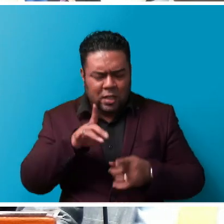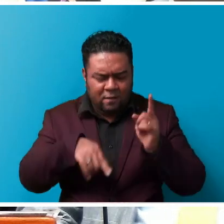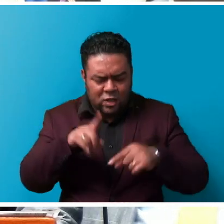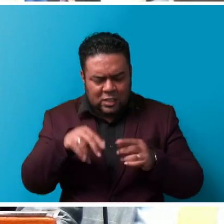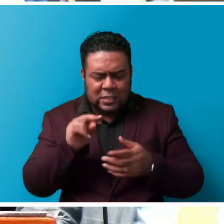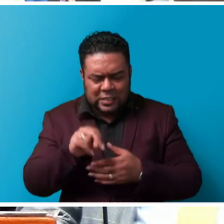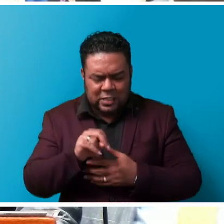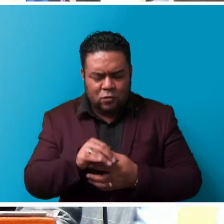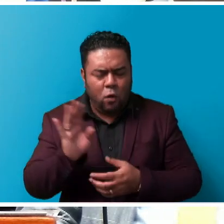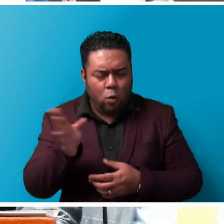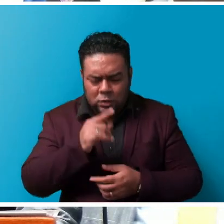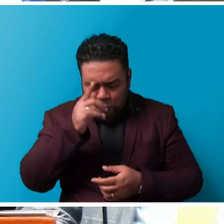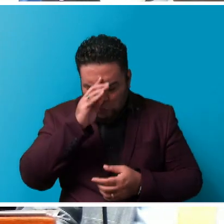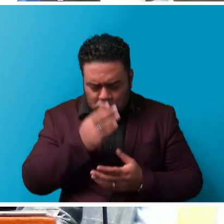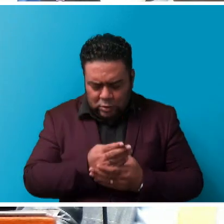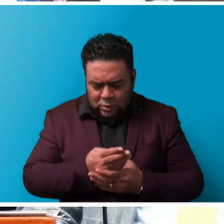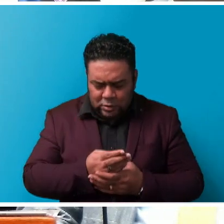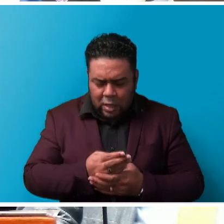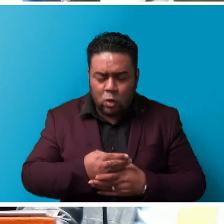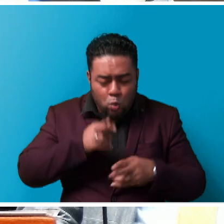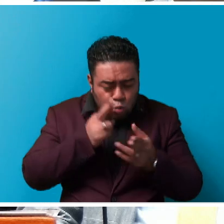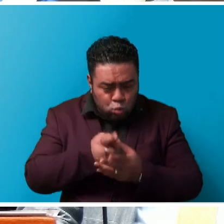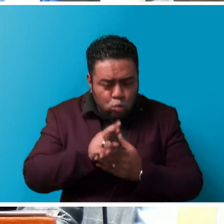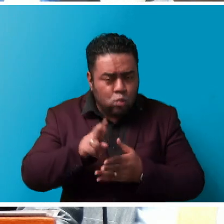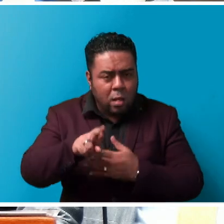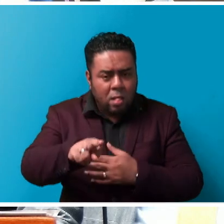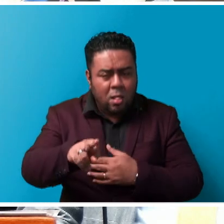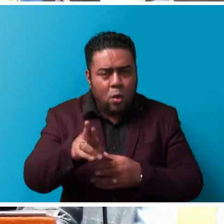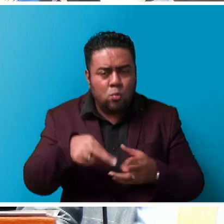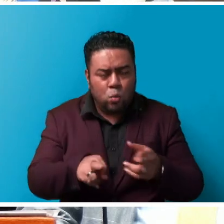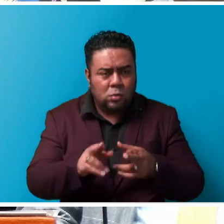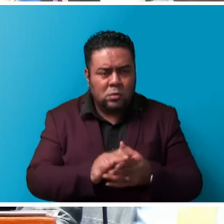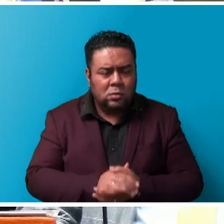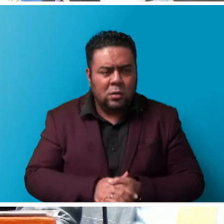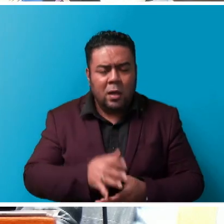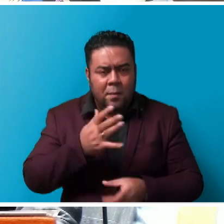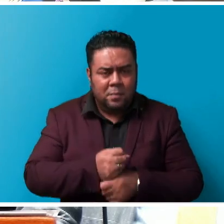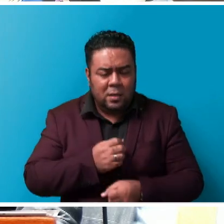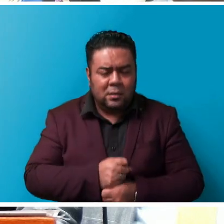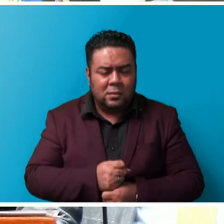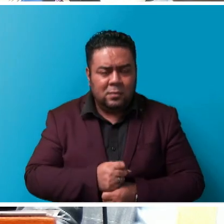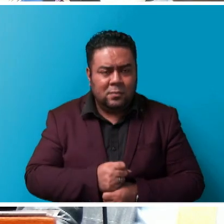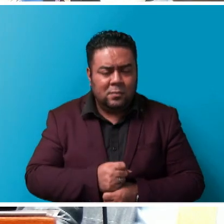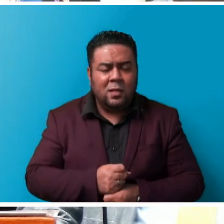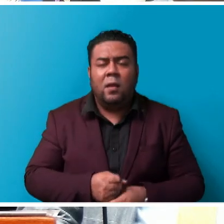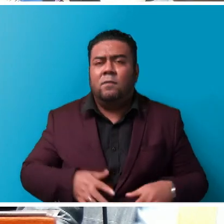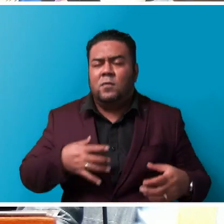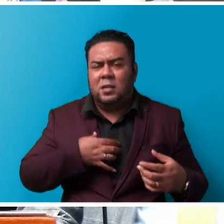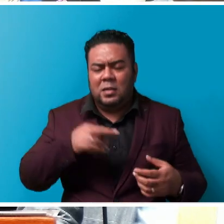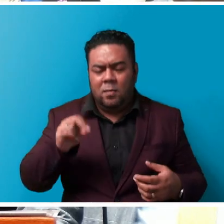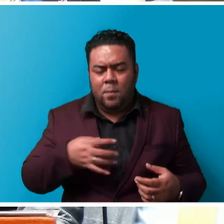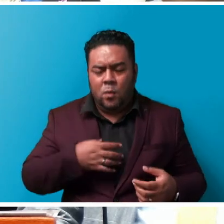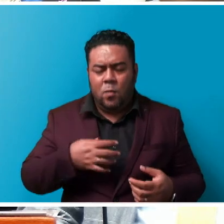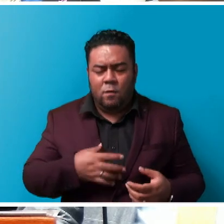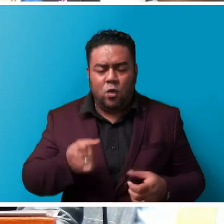and in the rural road maintenance upgrades arena, it is currently engaged in extensive road rehabilitation works on